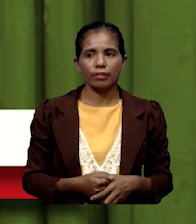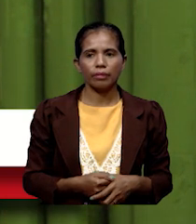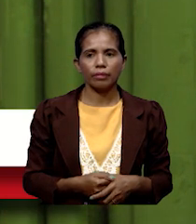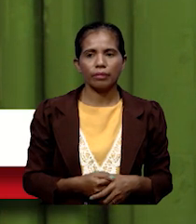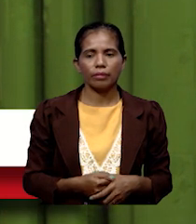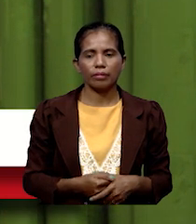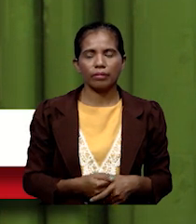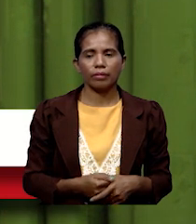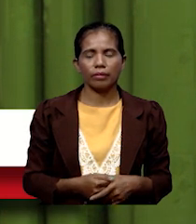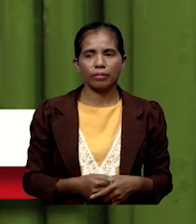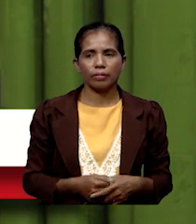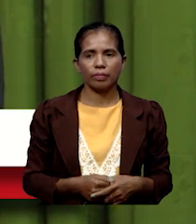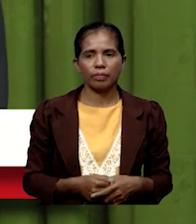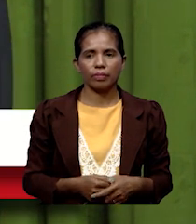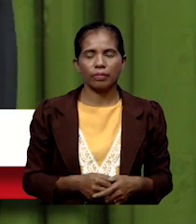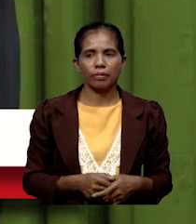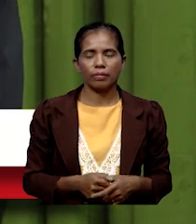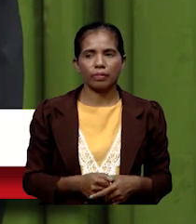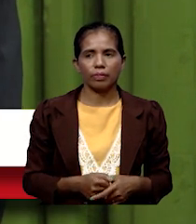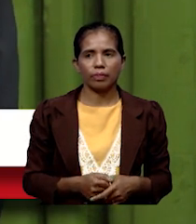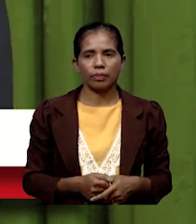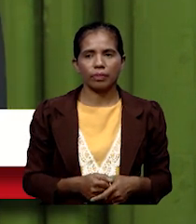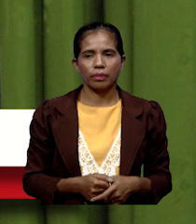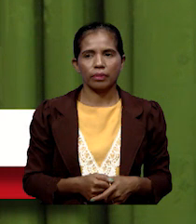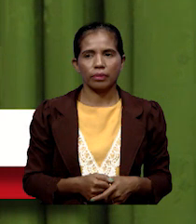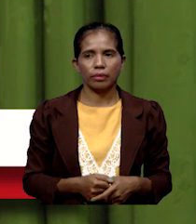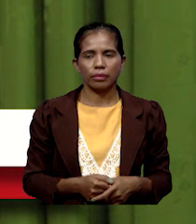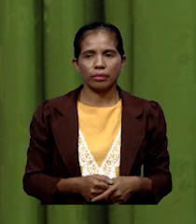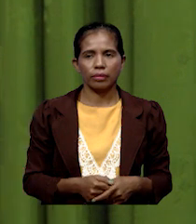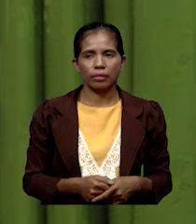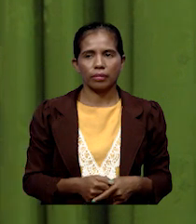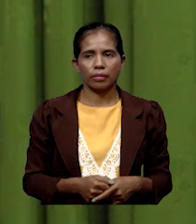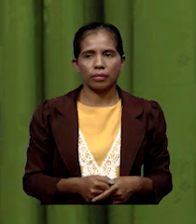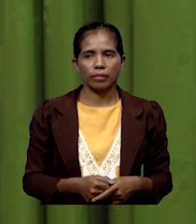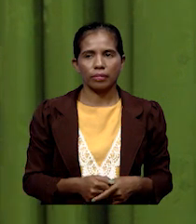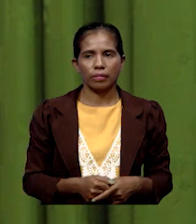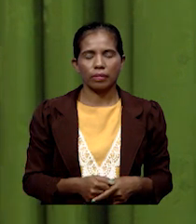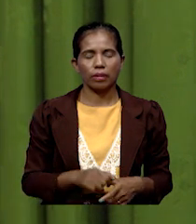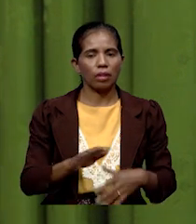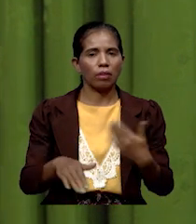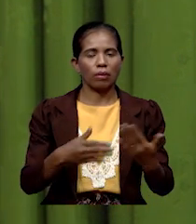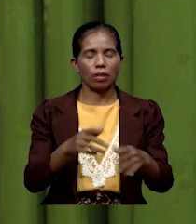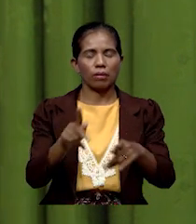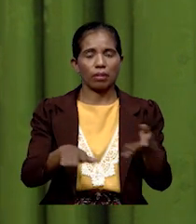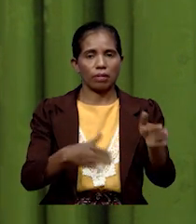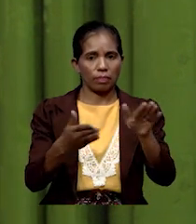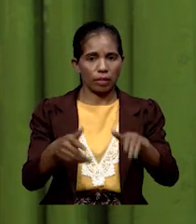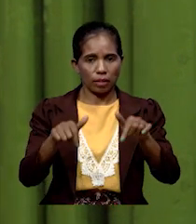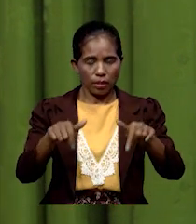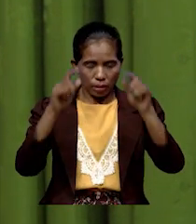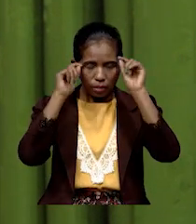challenges at the global level, but which are very relevant to Timor-Leste. As we all need actions